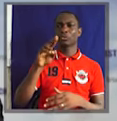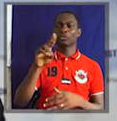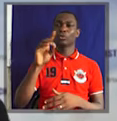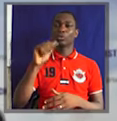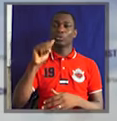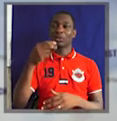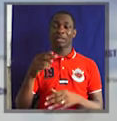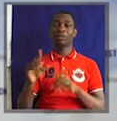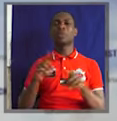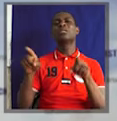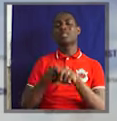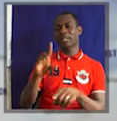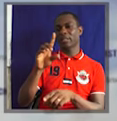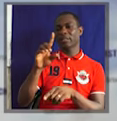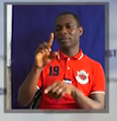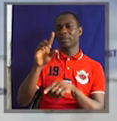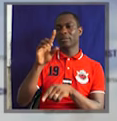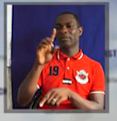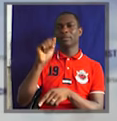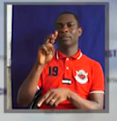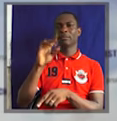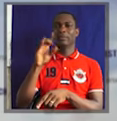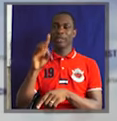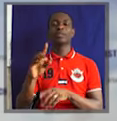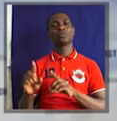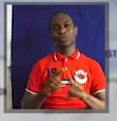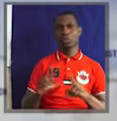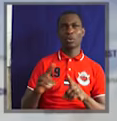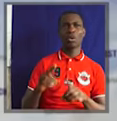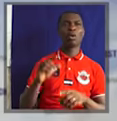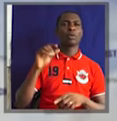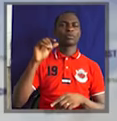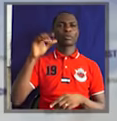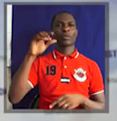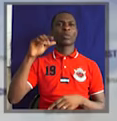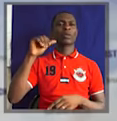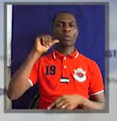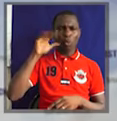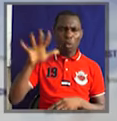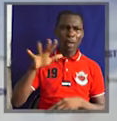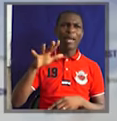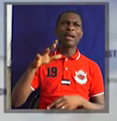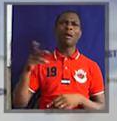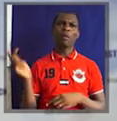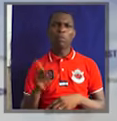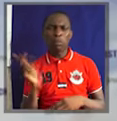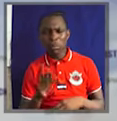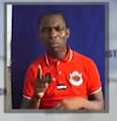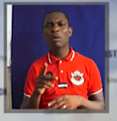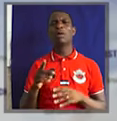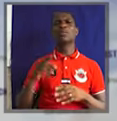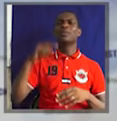you are the man e ma sam no ene na braba sam no na erane through that